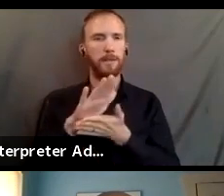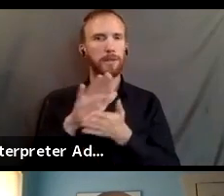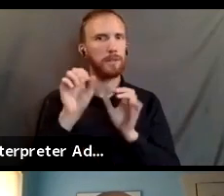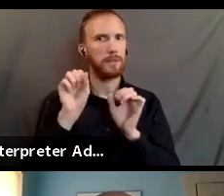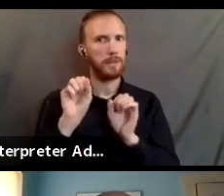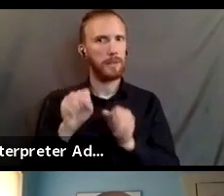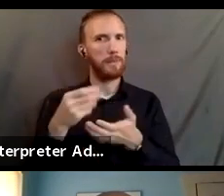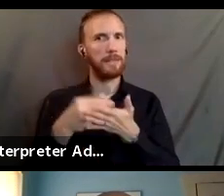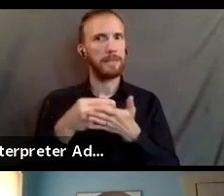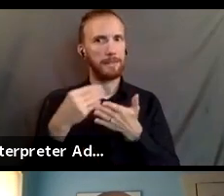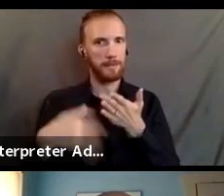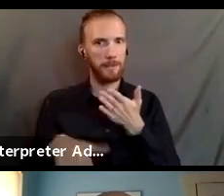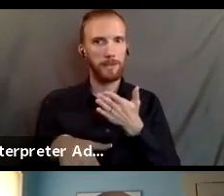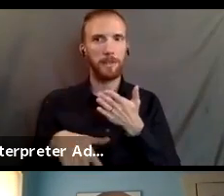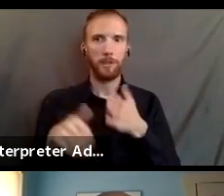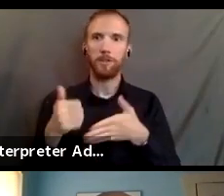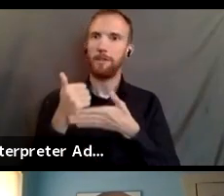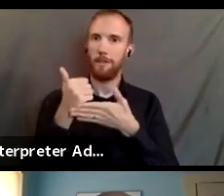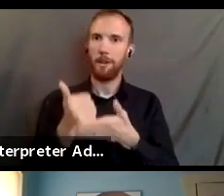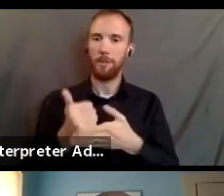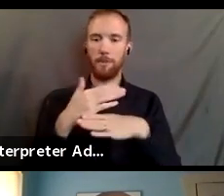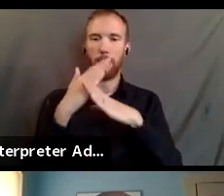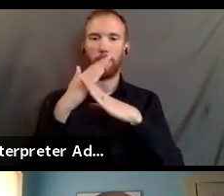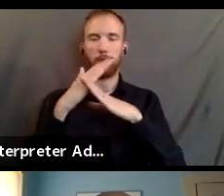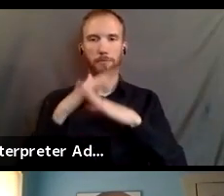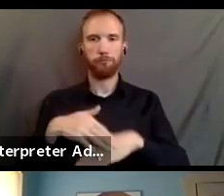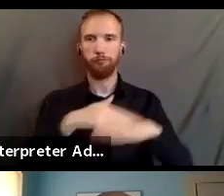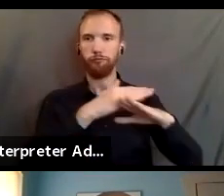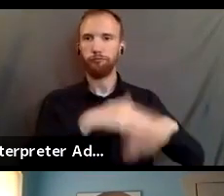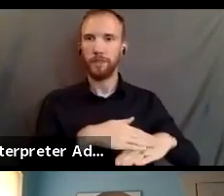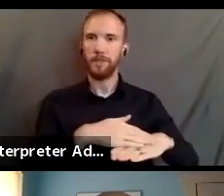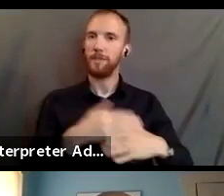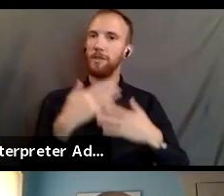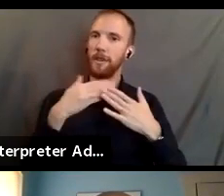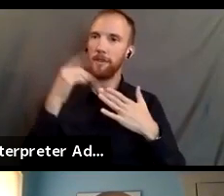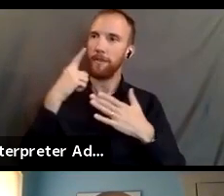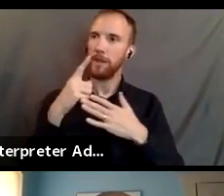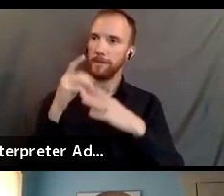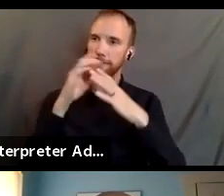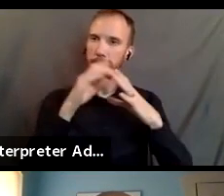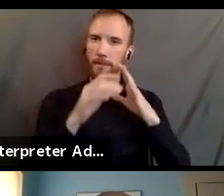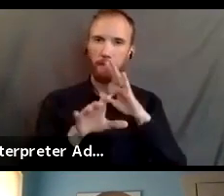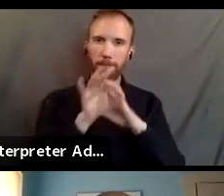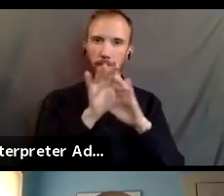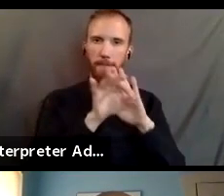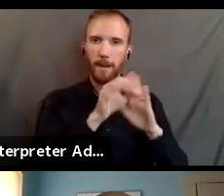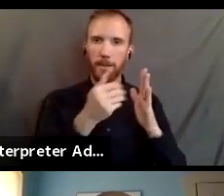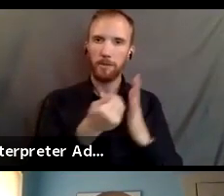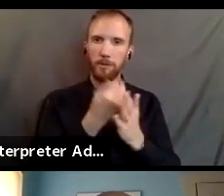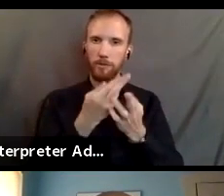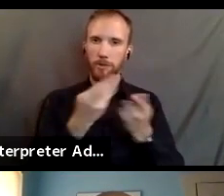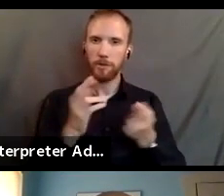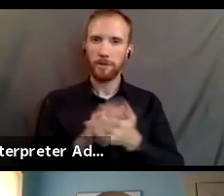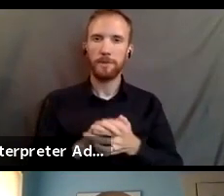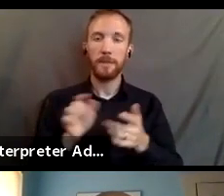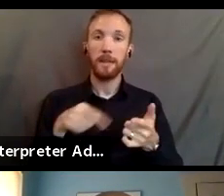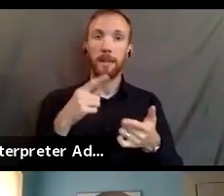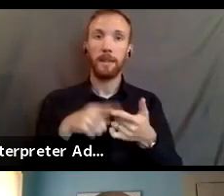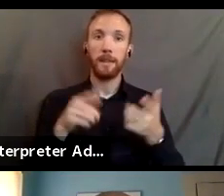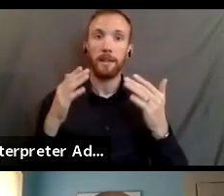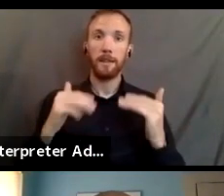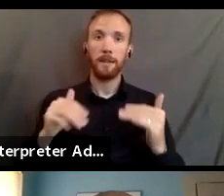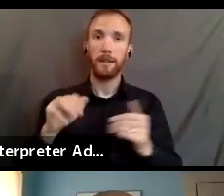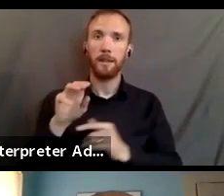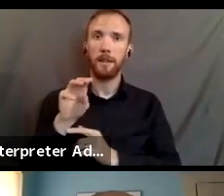barrier so continue to look for alternative sources of funds not just this one and others and then moyo i really love your